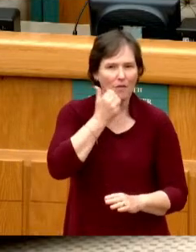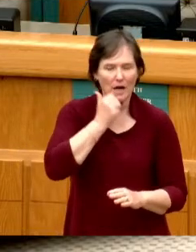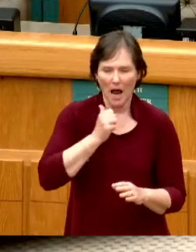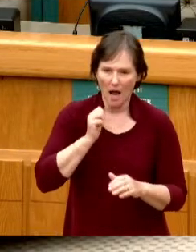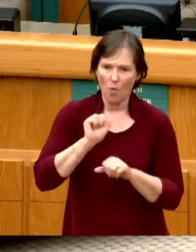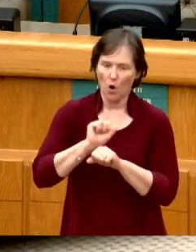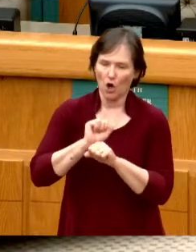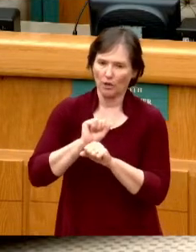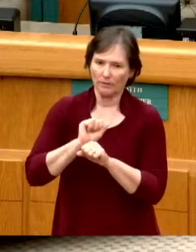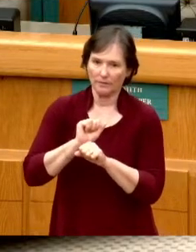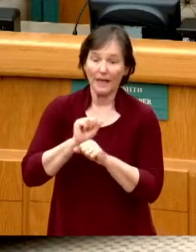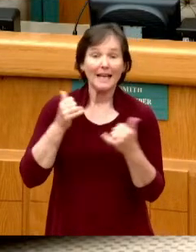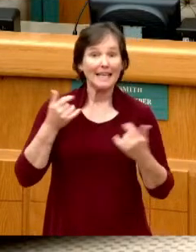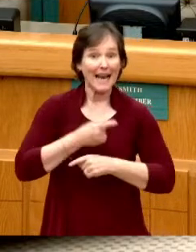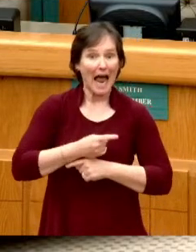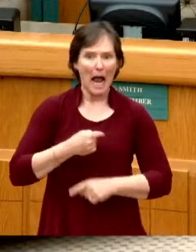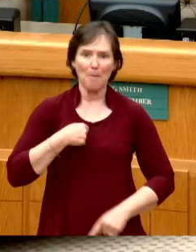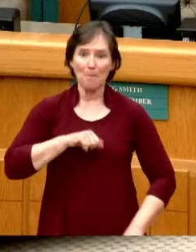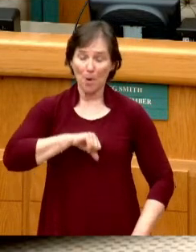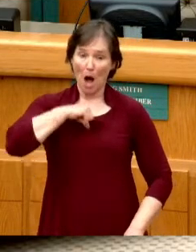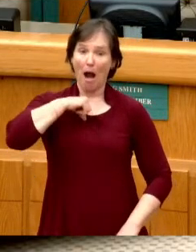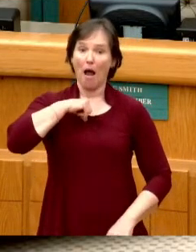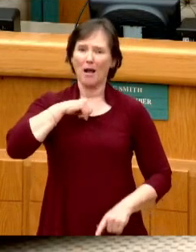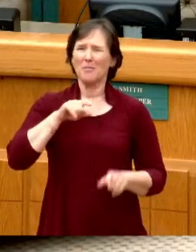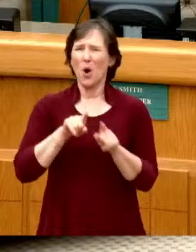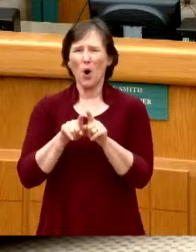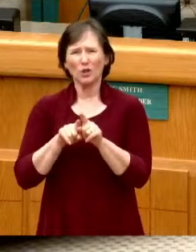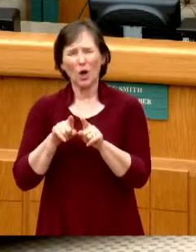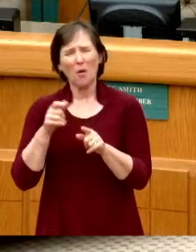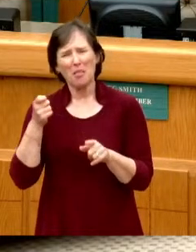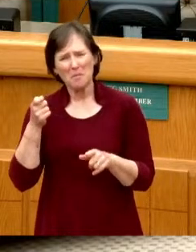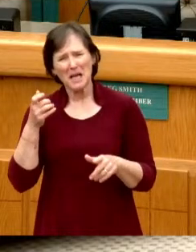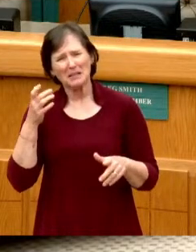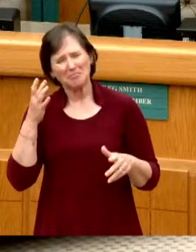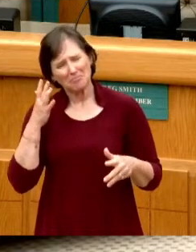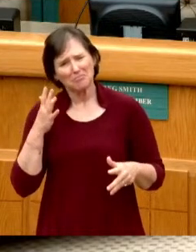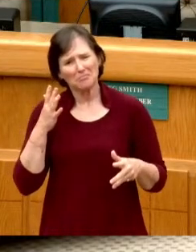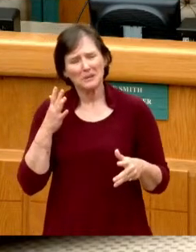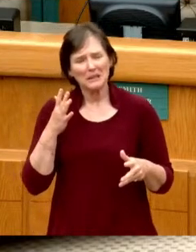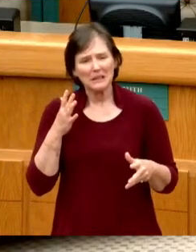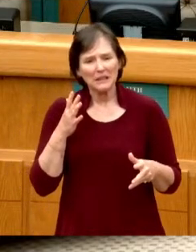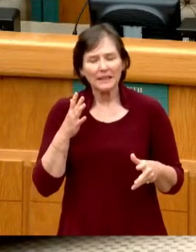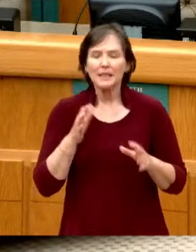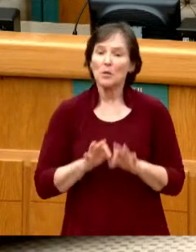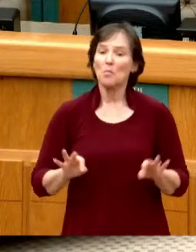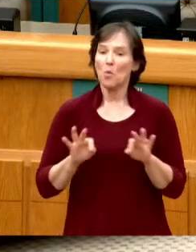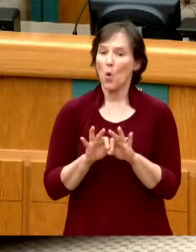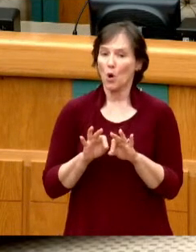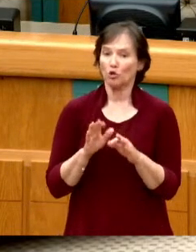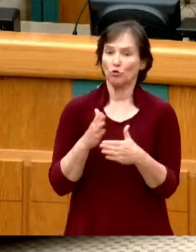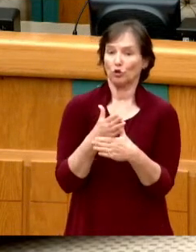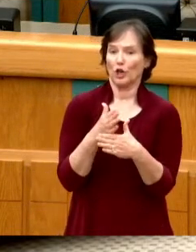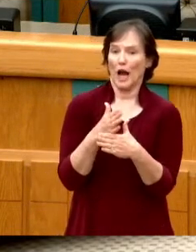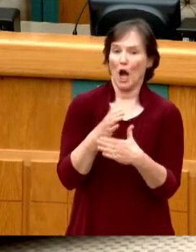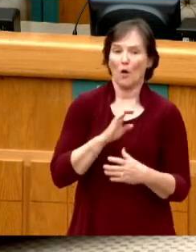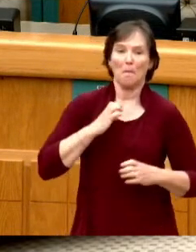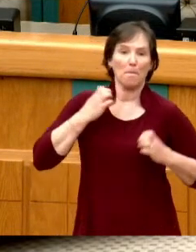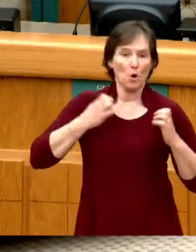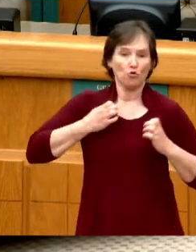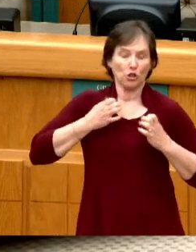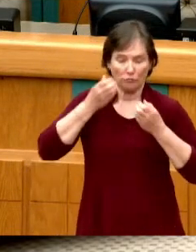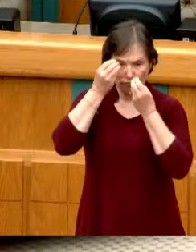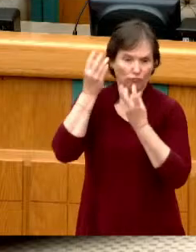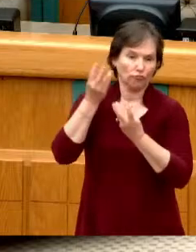say, guys, I'm proud, but I'm also a little disheartened. It's important to share honestly our emotions because